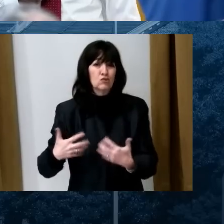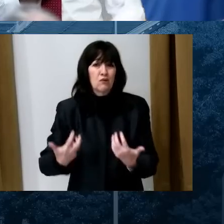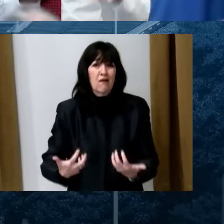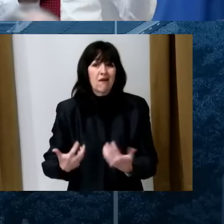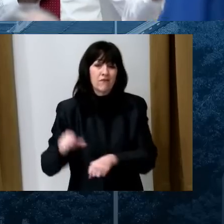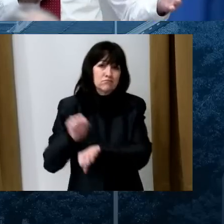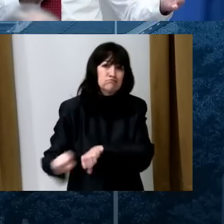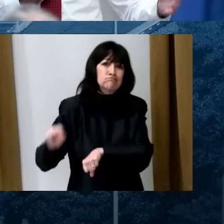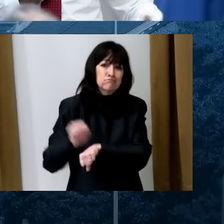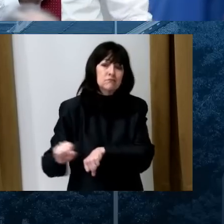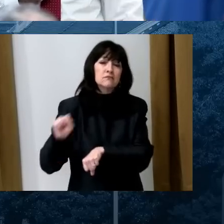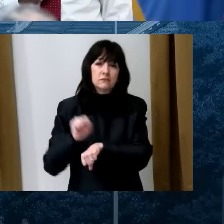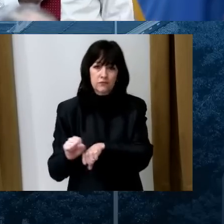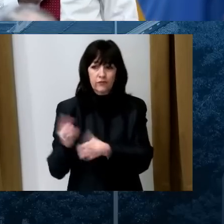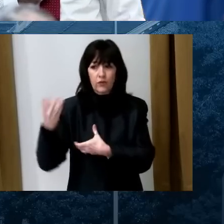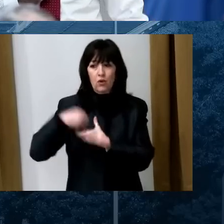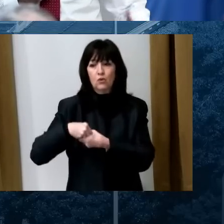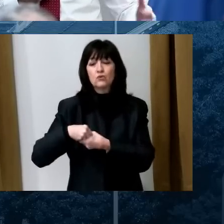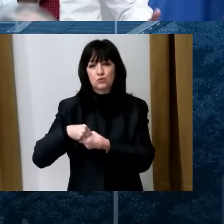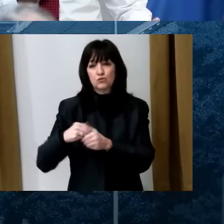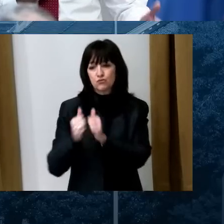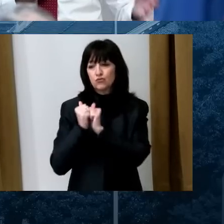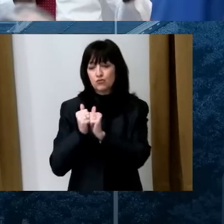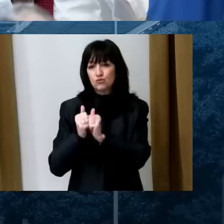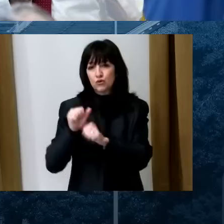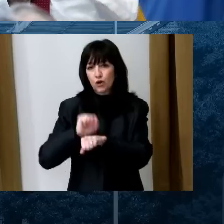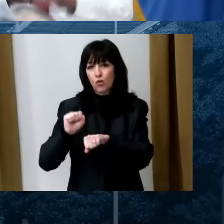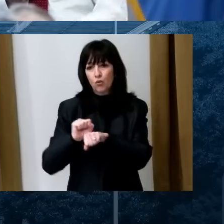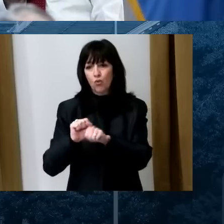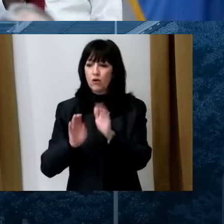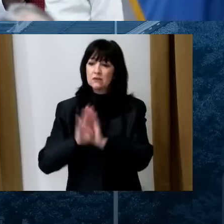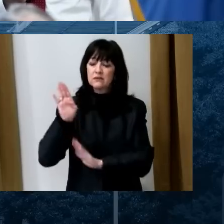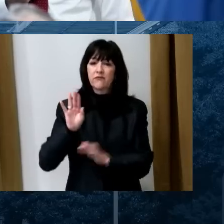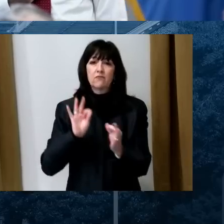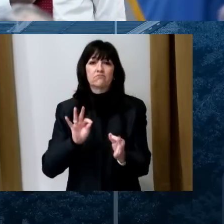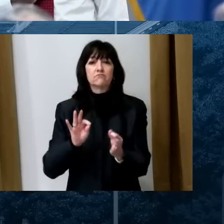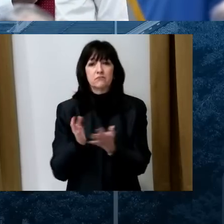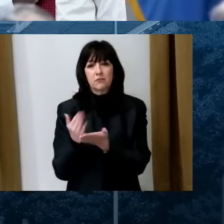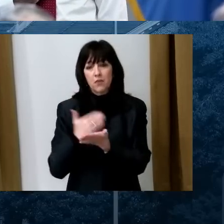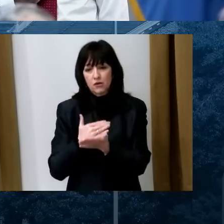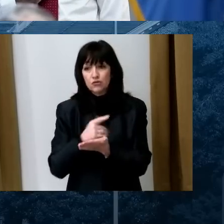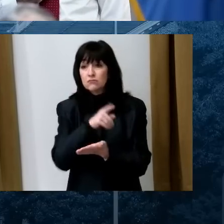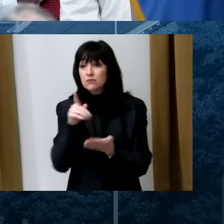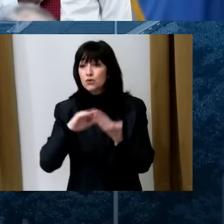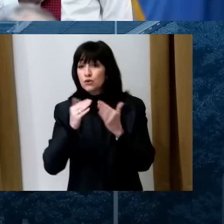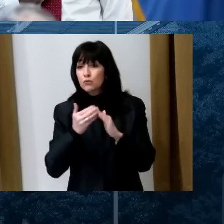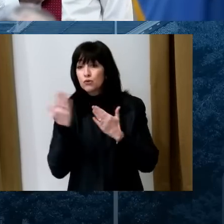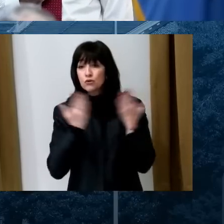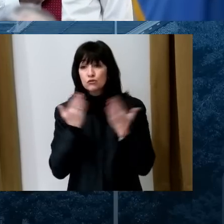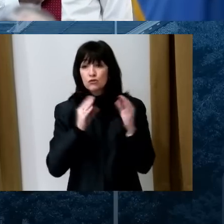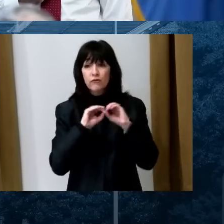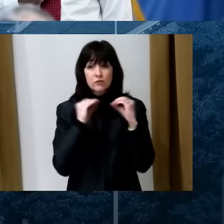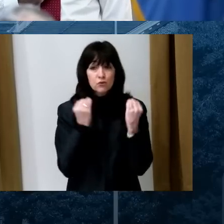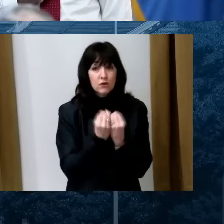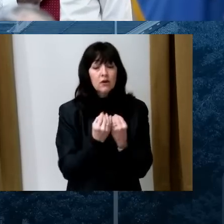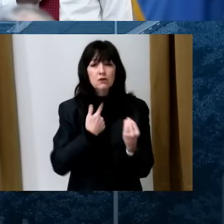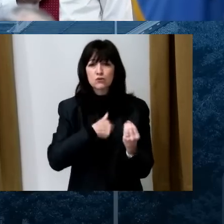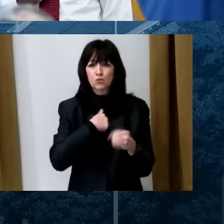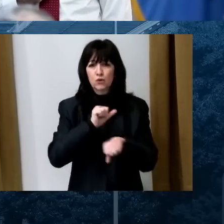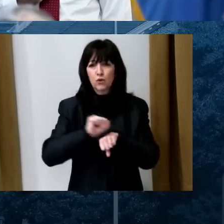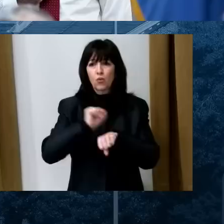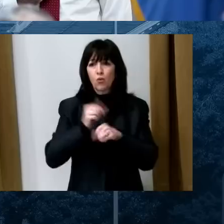together. All our partners across, including higher ed and community service organizations that we work very closely